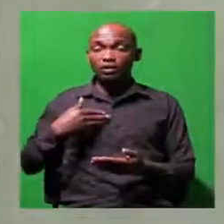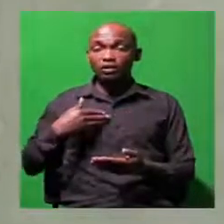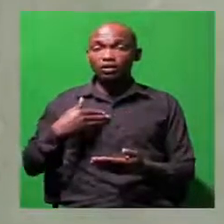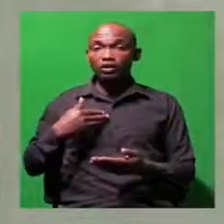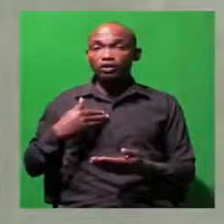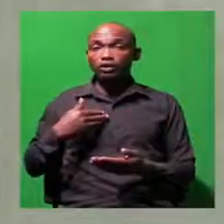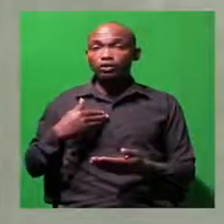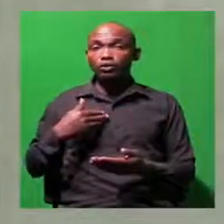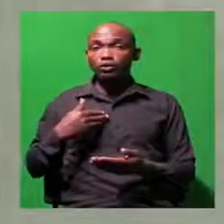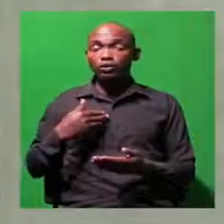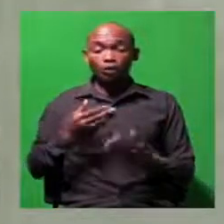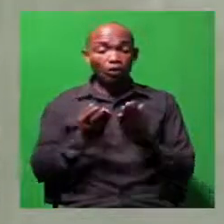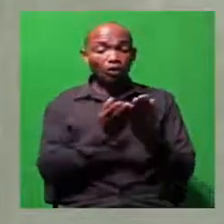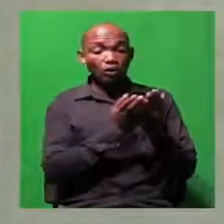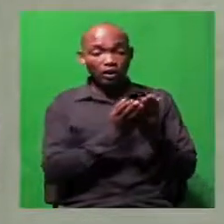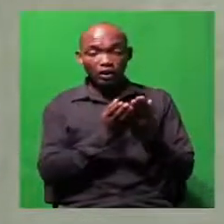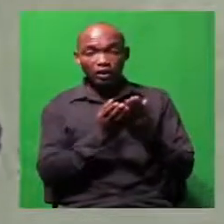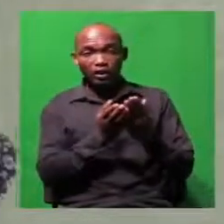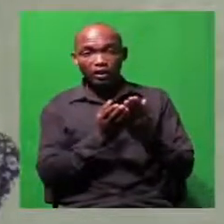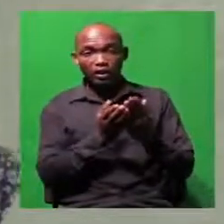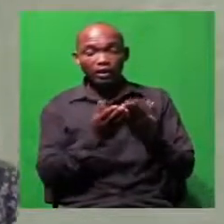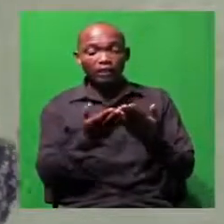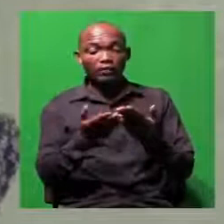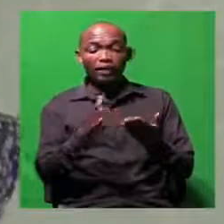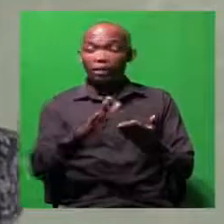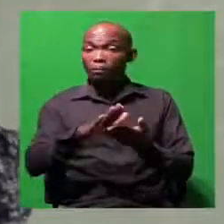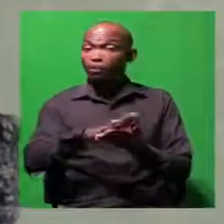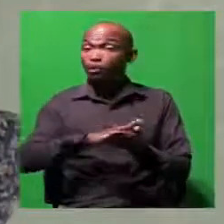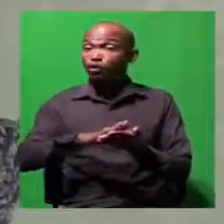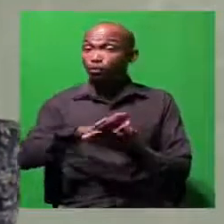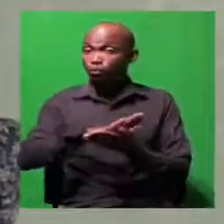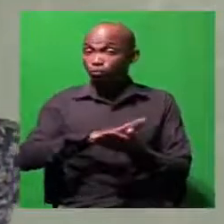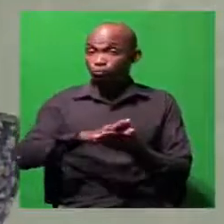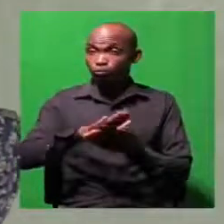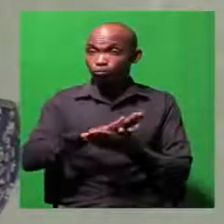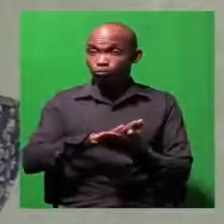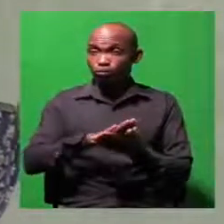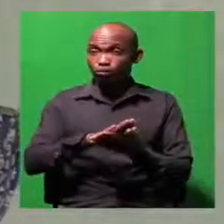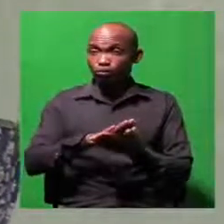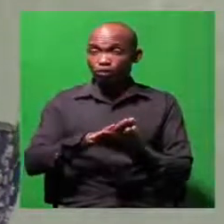read at the bottom.